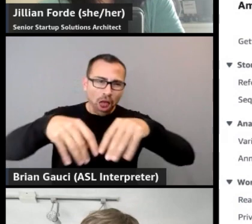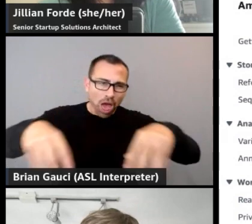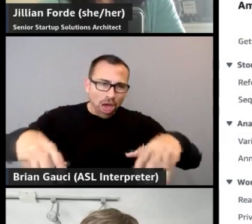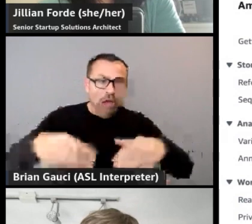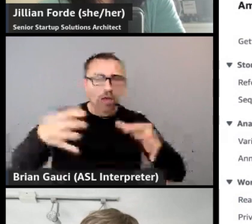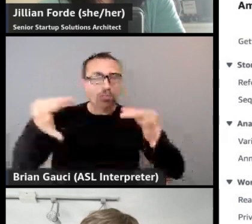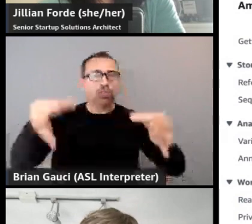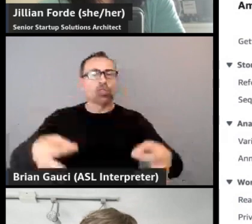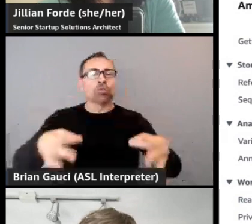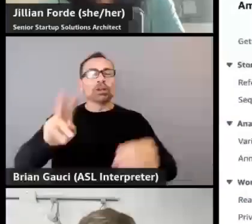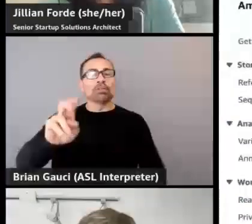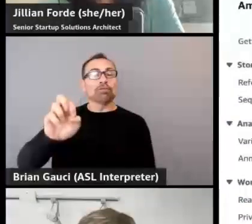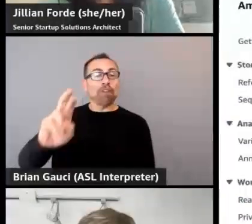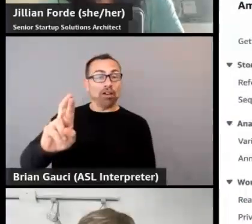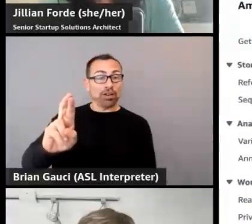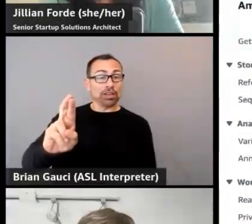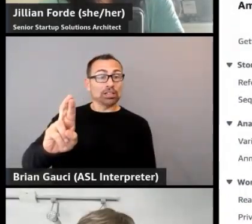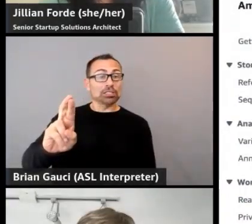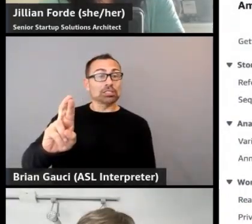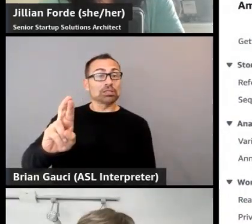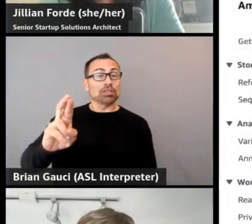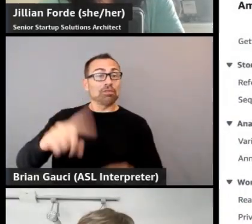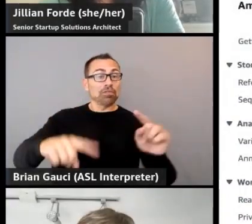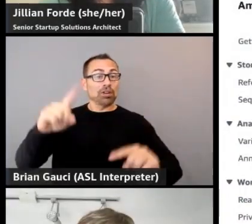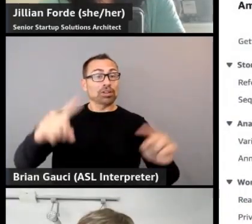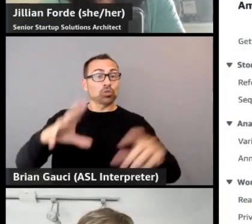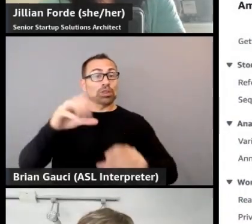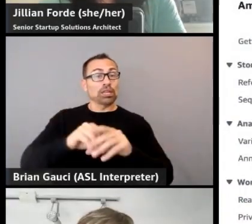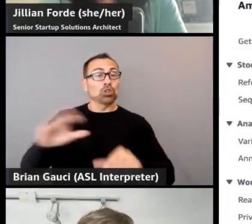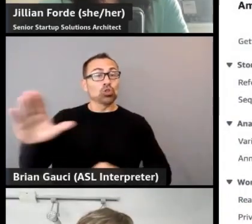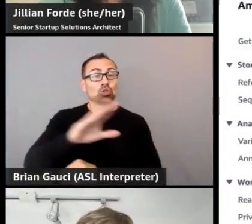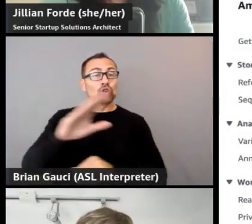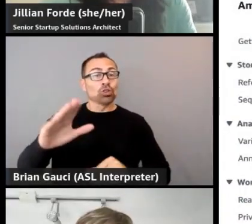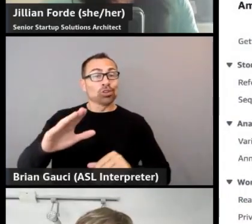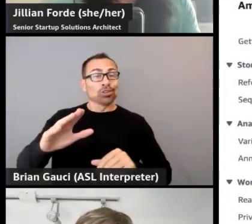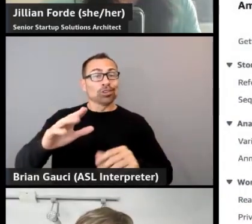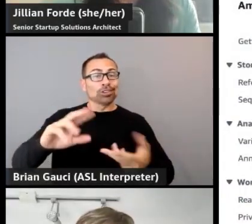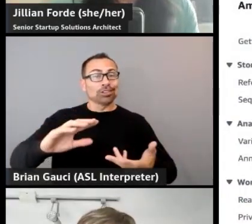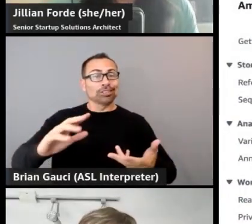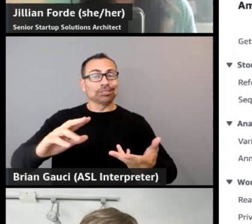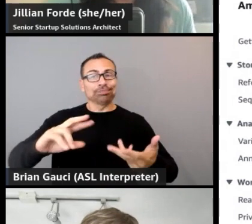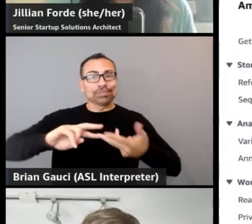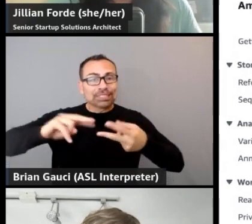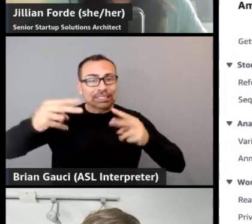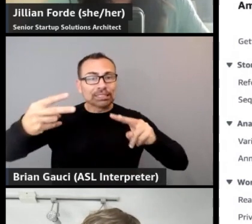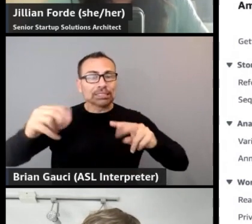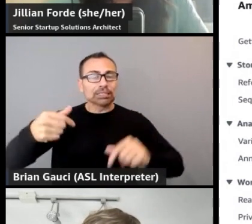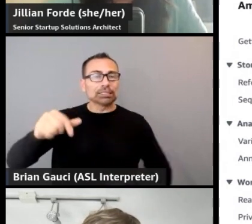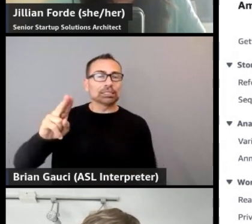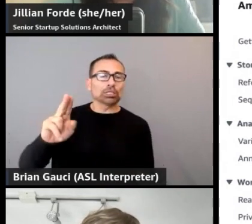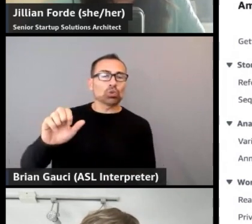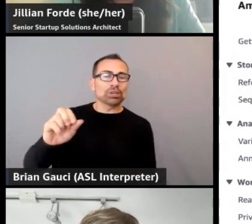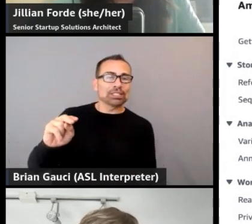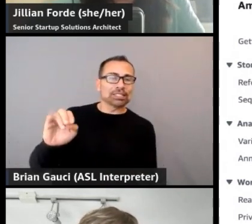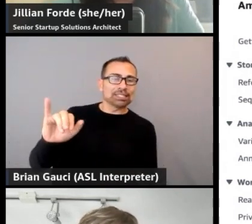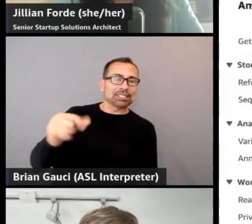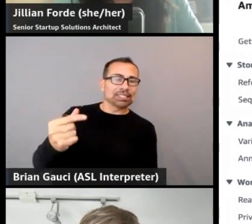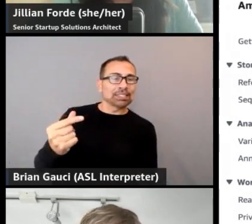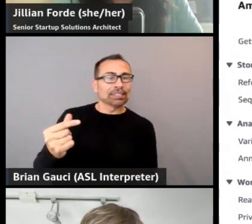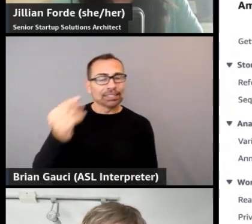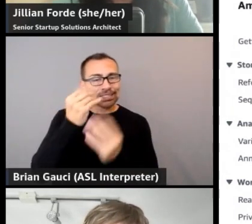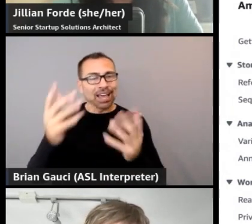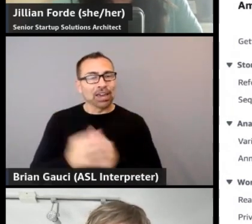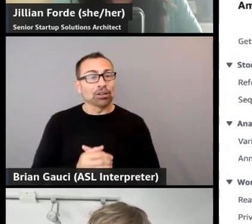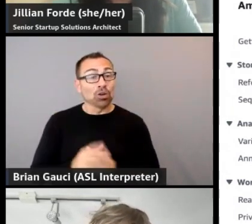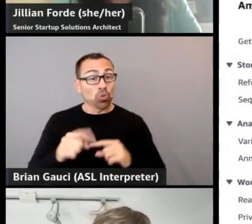coming out of this your sequencing data. And so once that's done, and you can go into the run list view, and you